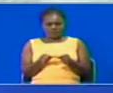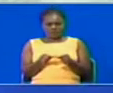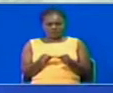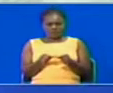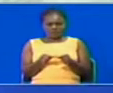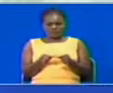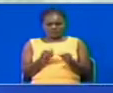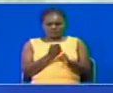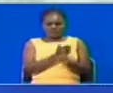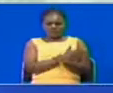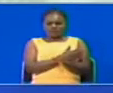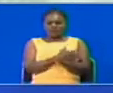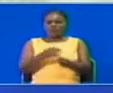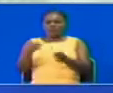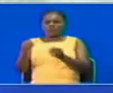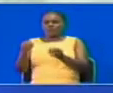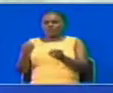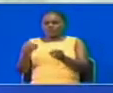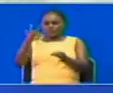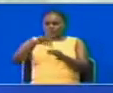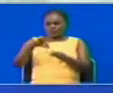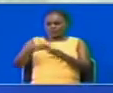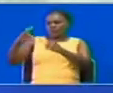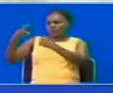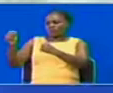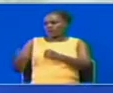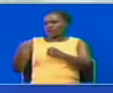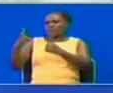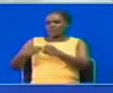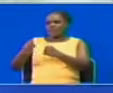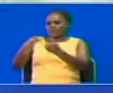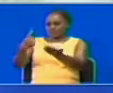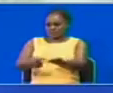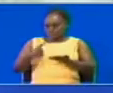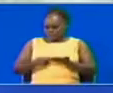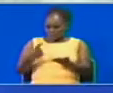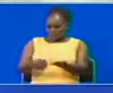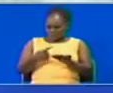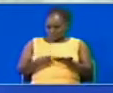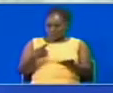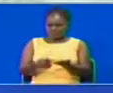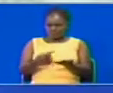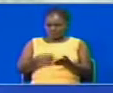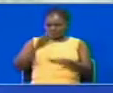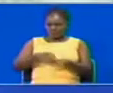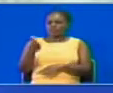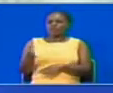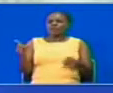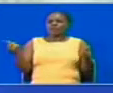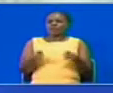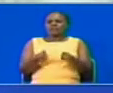forthcoming elections, 8th of August, and we discussed matters rotating around that.